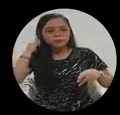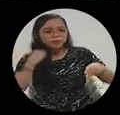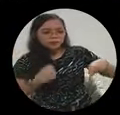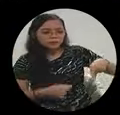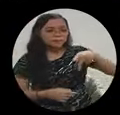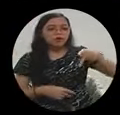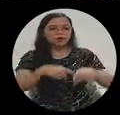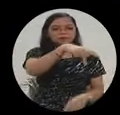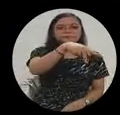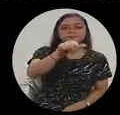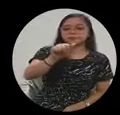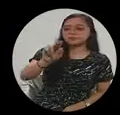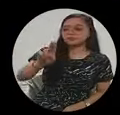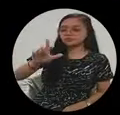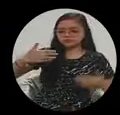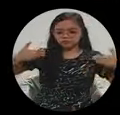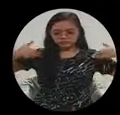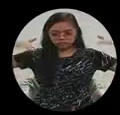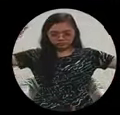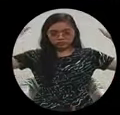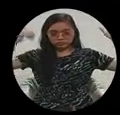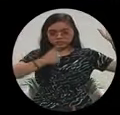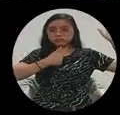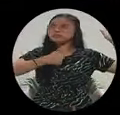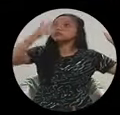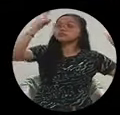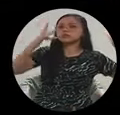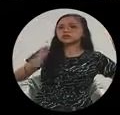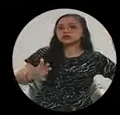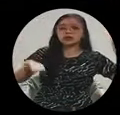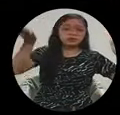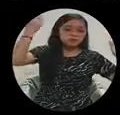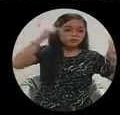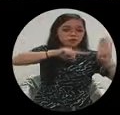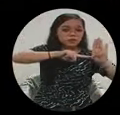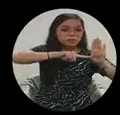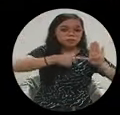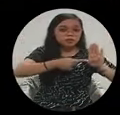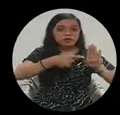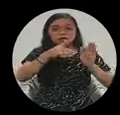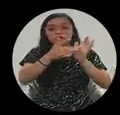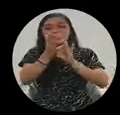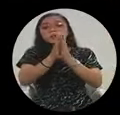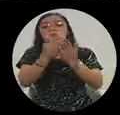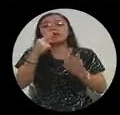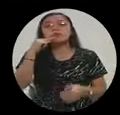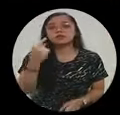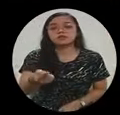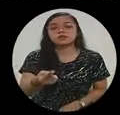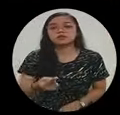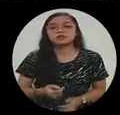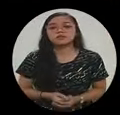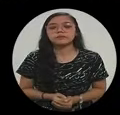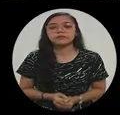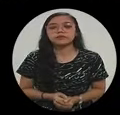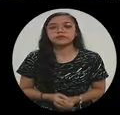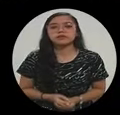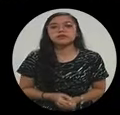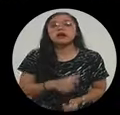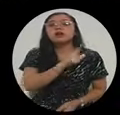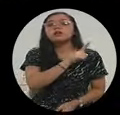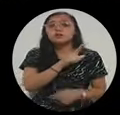Paul. He committed himself to God from the very beginning. The Bible says in chapter 9 of the book of 2